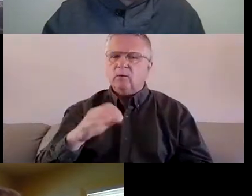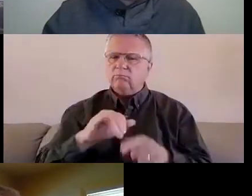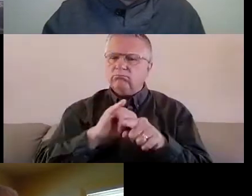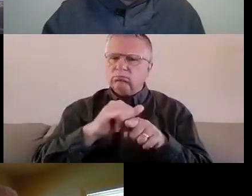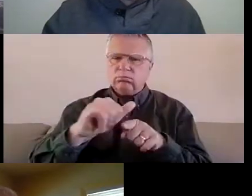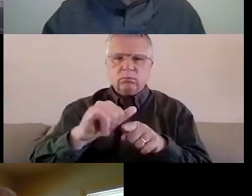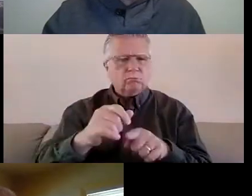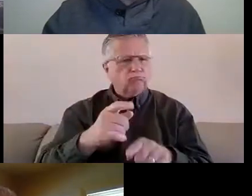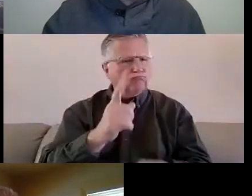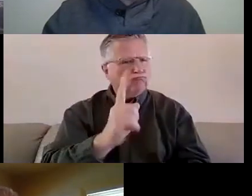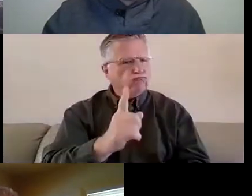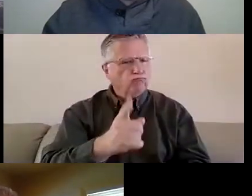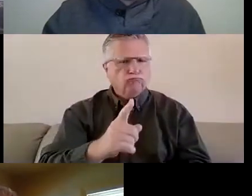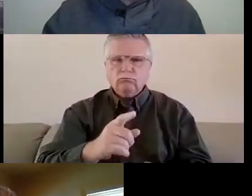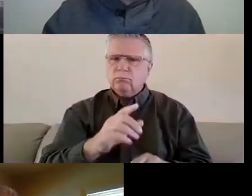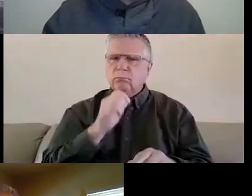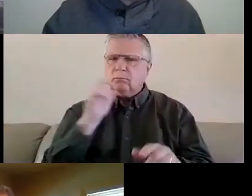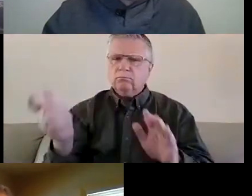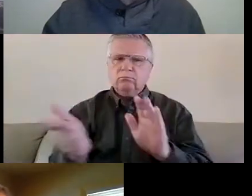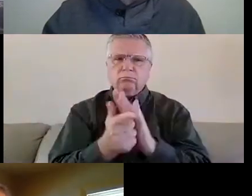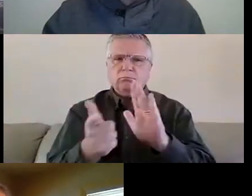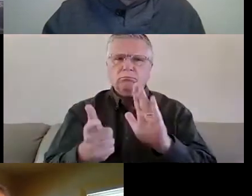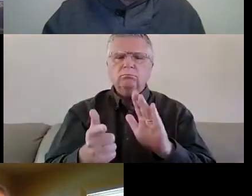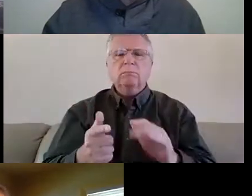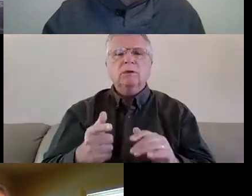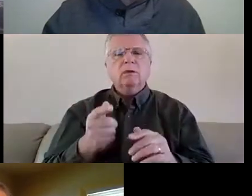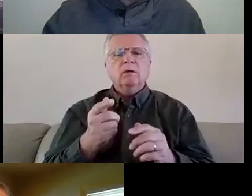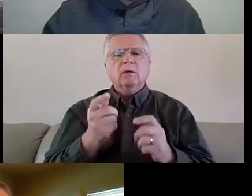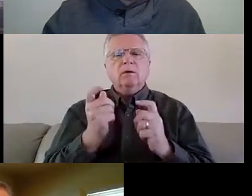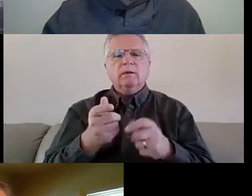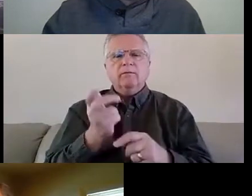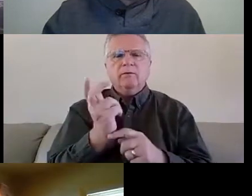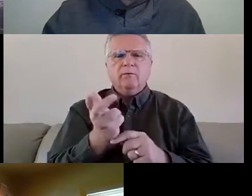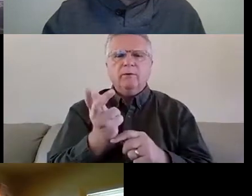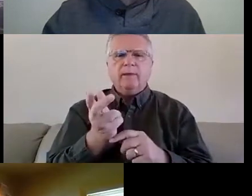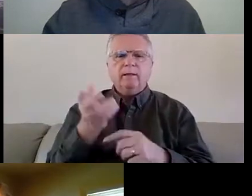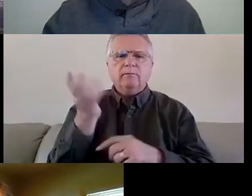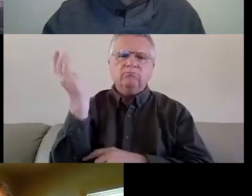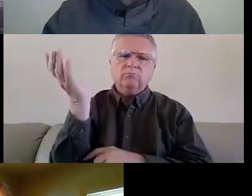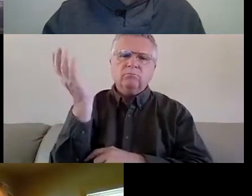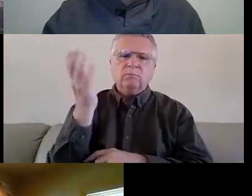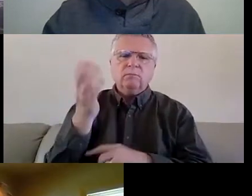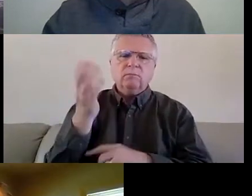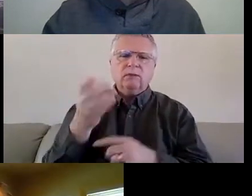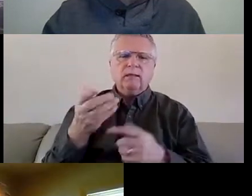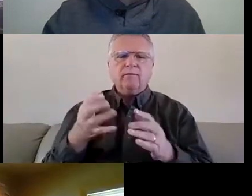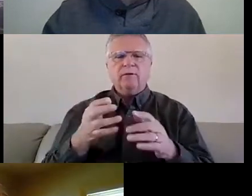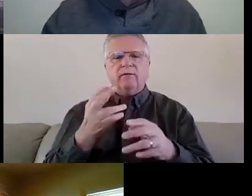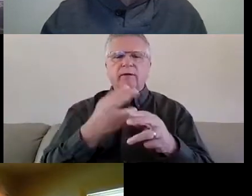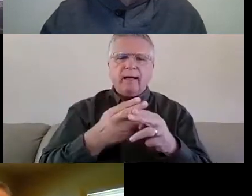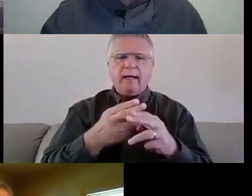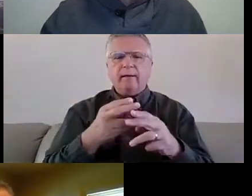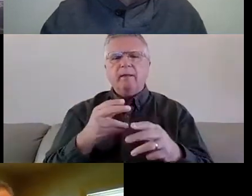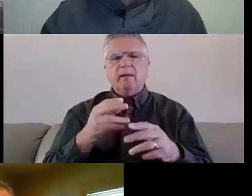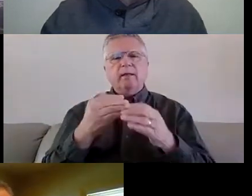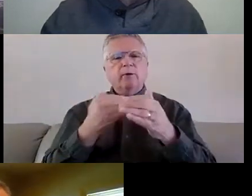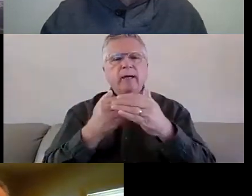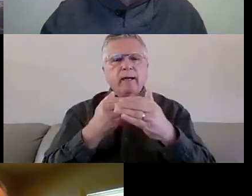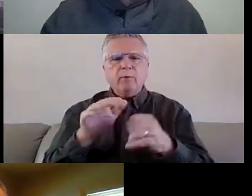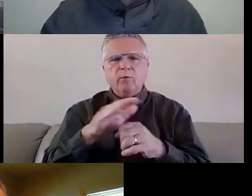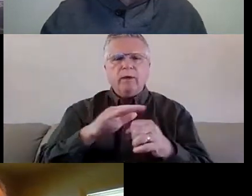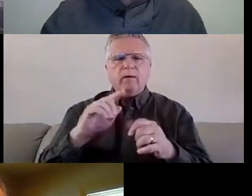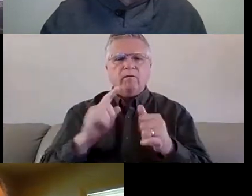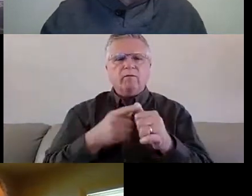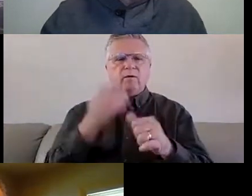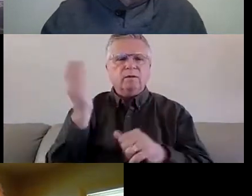permitted. You will be given 3 minutes to speak after you give your name and neighborhood for the record. Our first speaker is